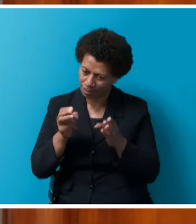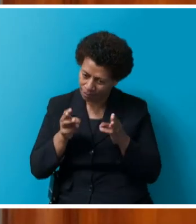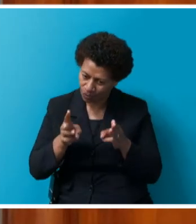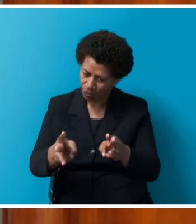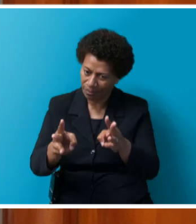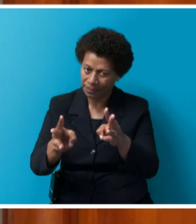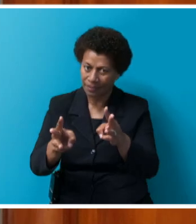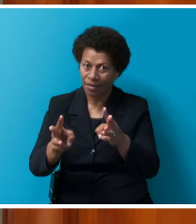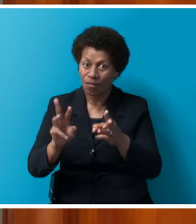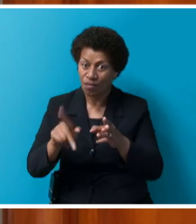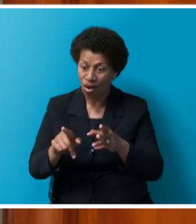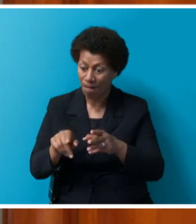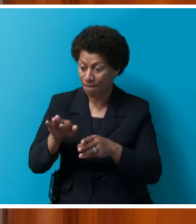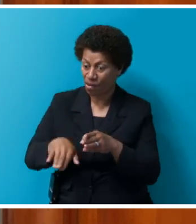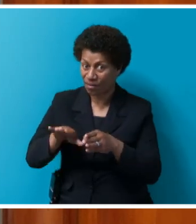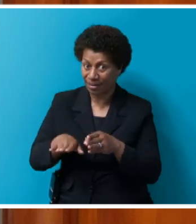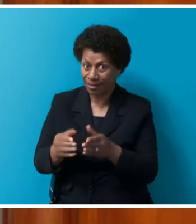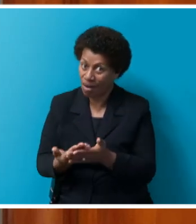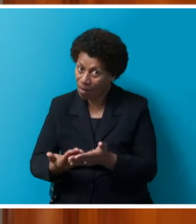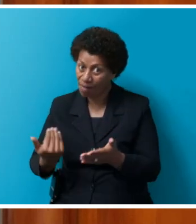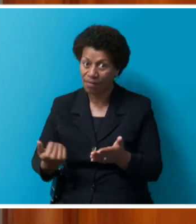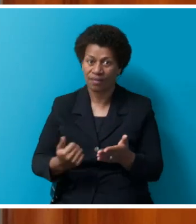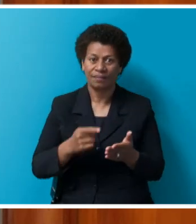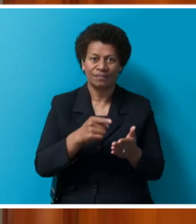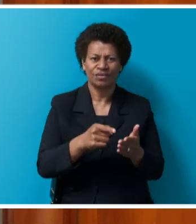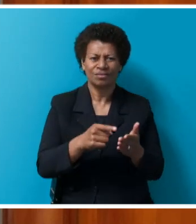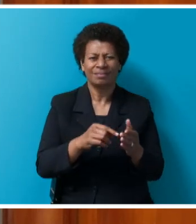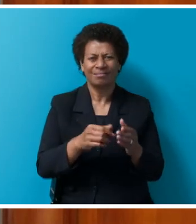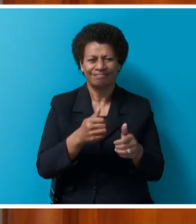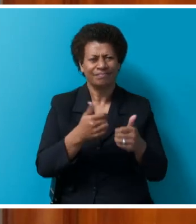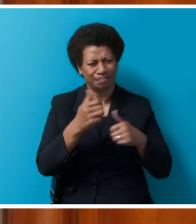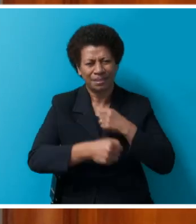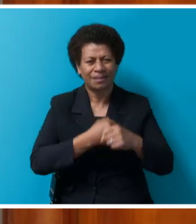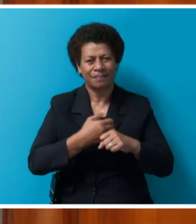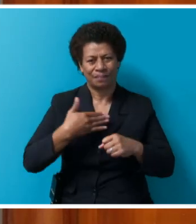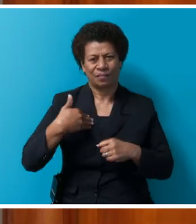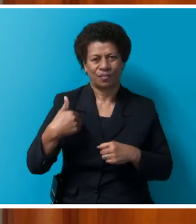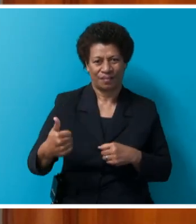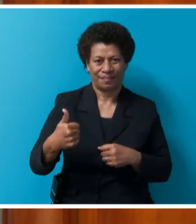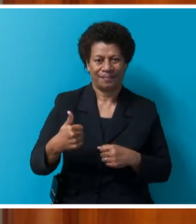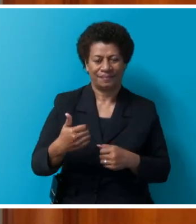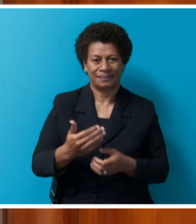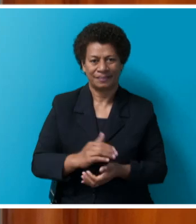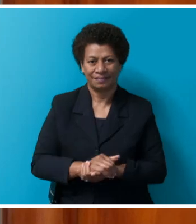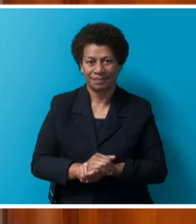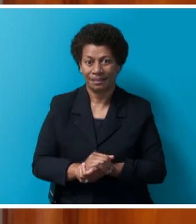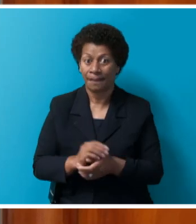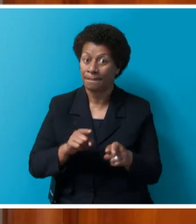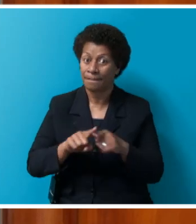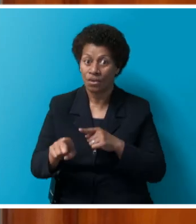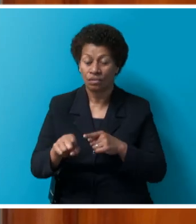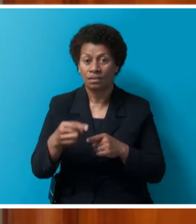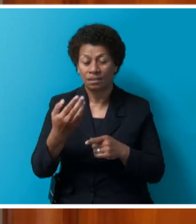into productivity, out of welfare into well-being. The majority of our people who take the buses daily